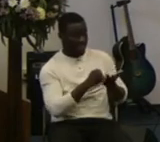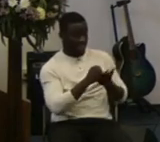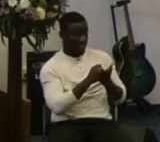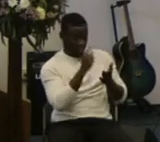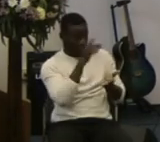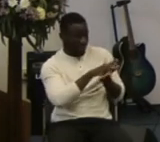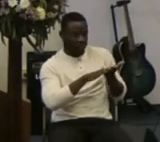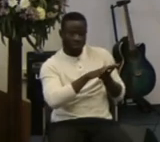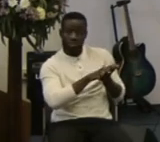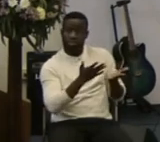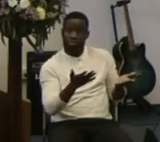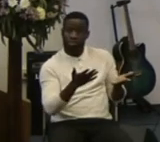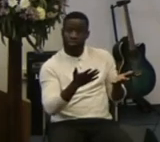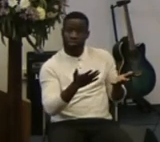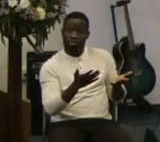are forgiven."